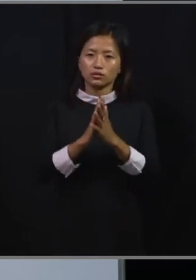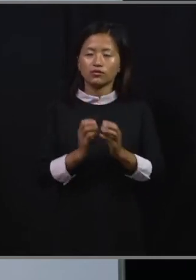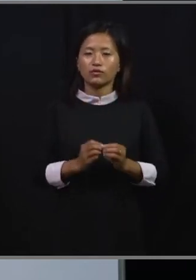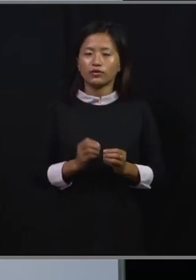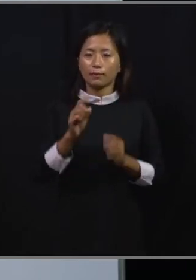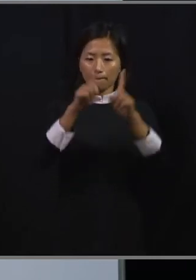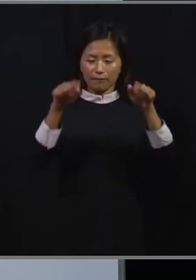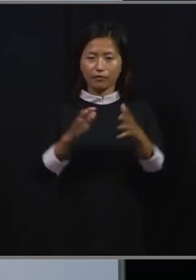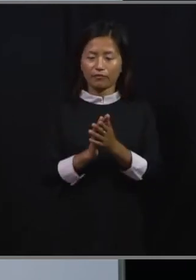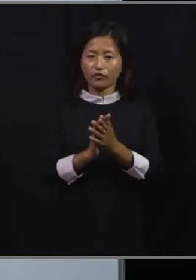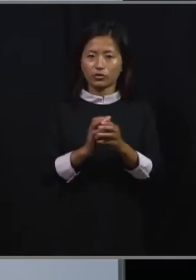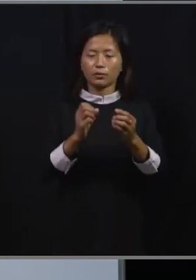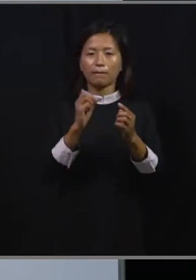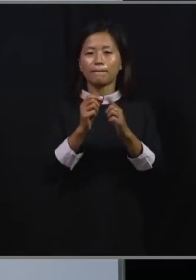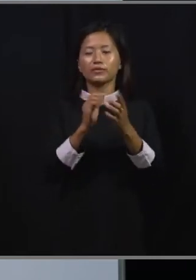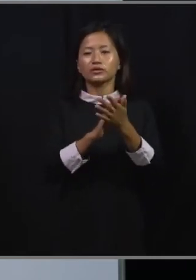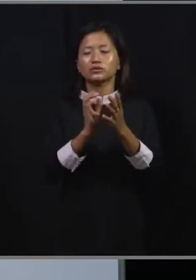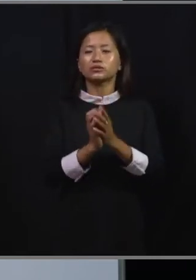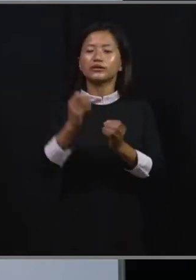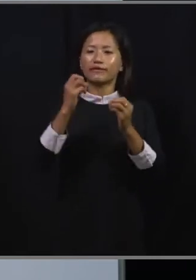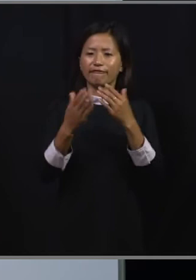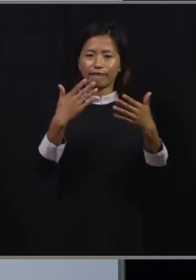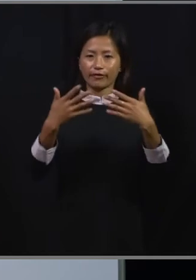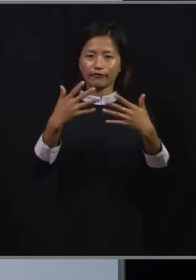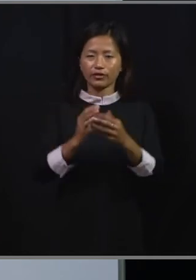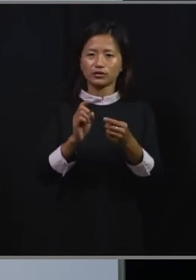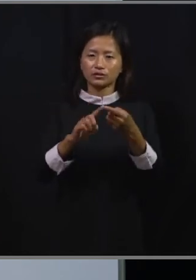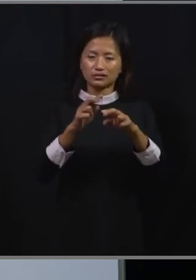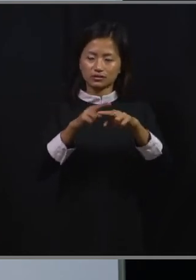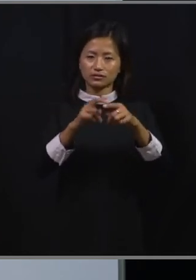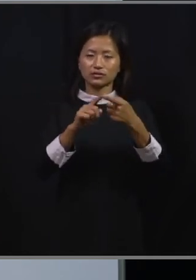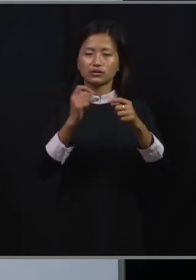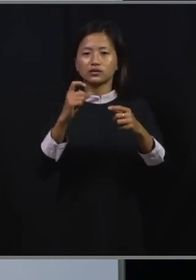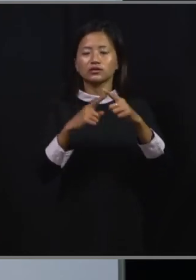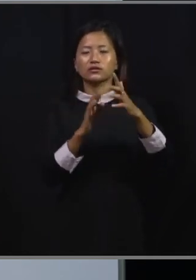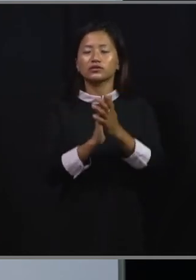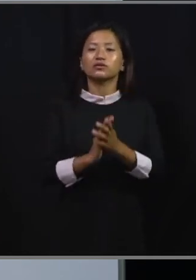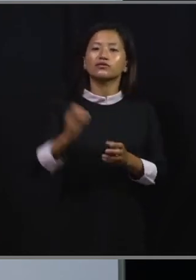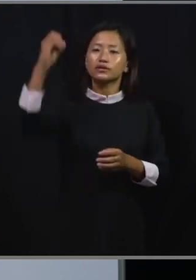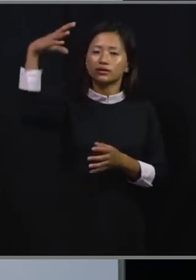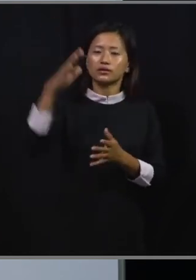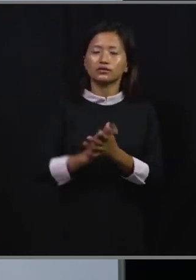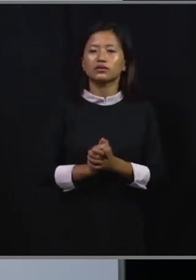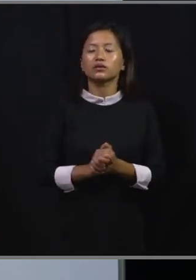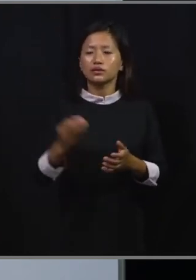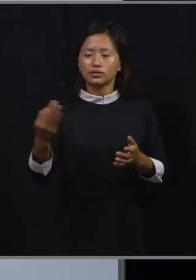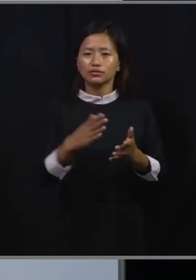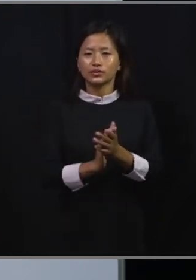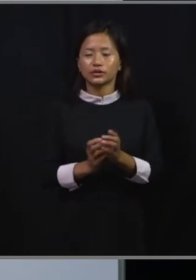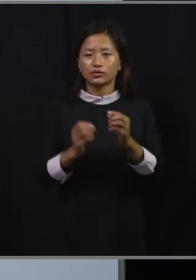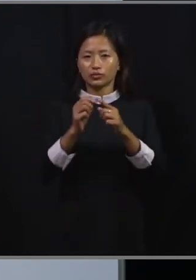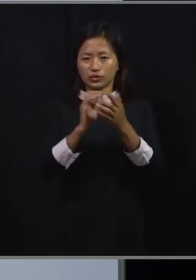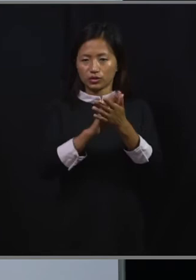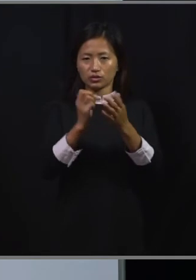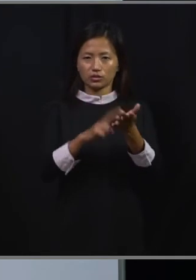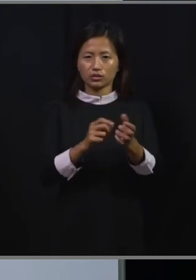explained the photoelectric effect shown by the light. Okay, again he proved the new phenomenon, or he showed the new phenomenon shown by the light,